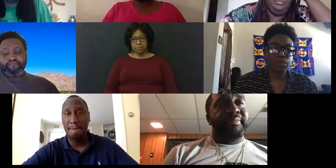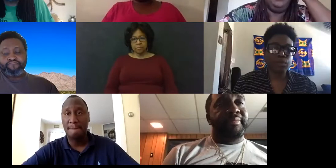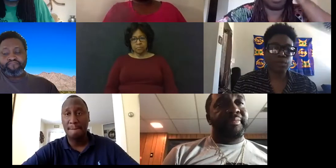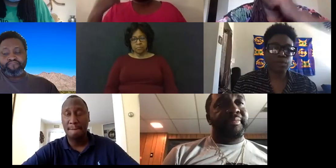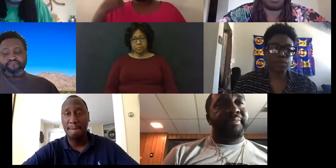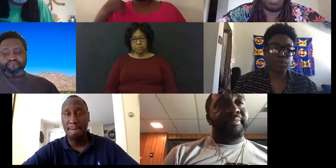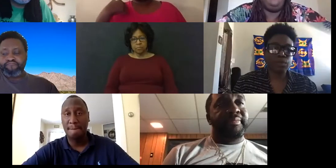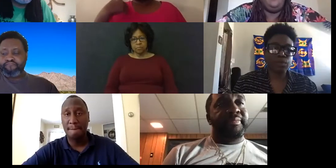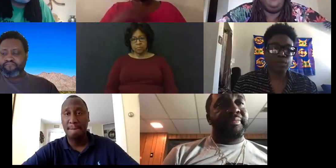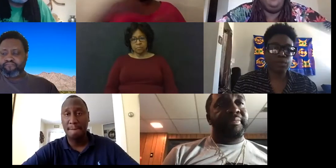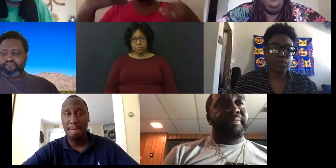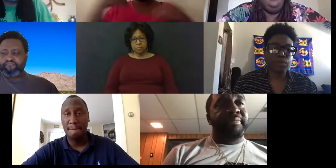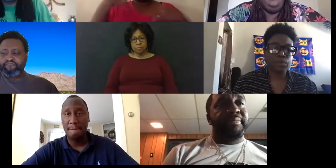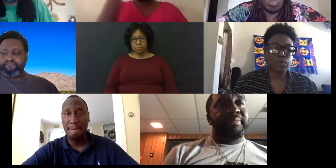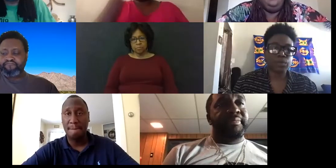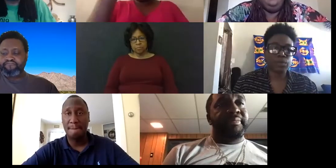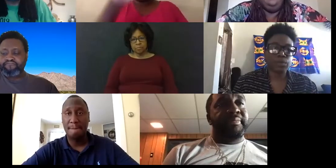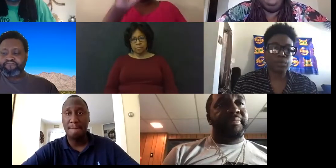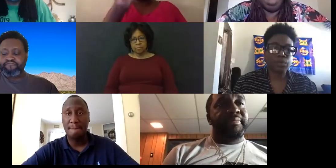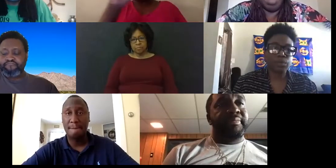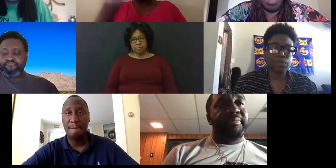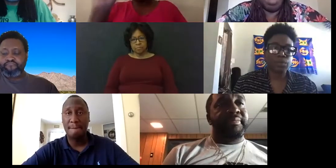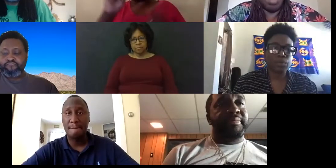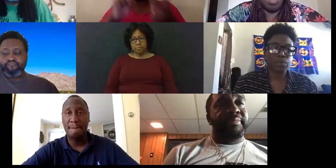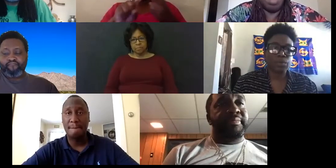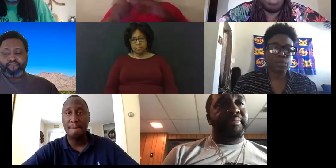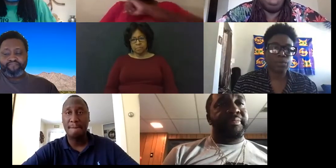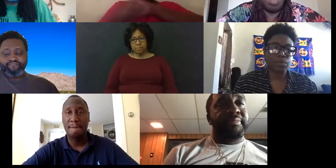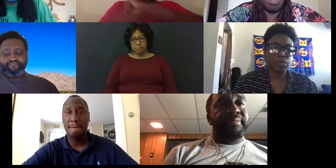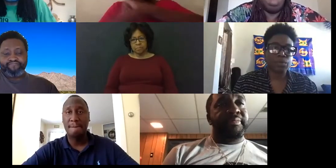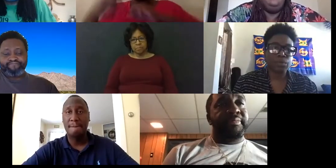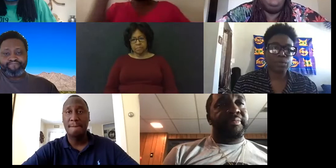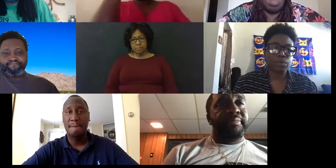riots, looting, and protests